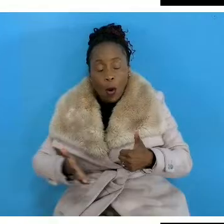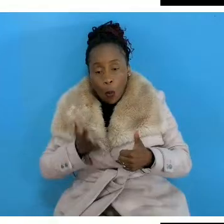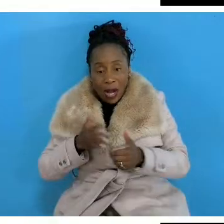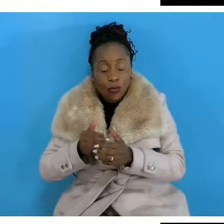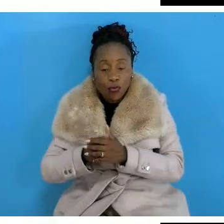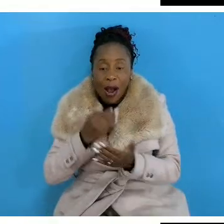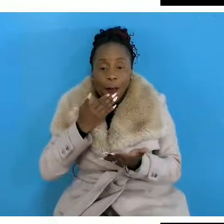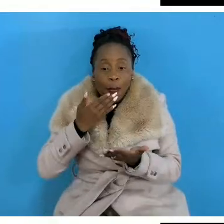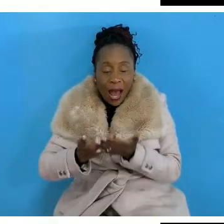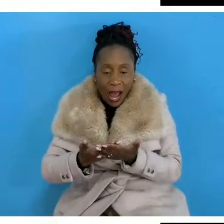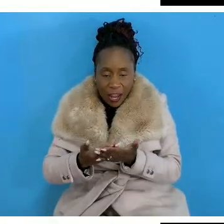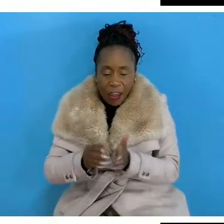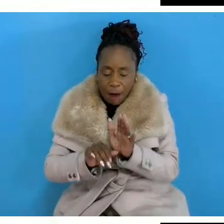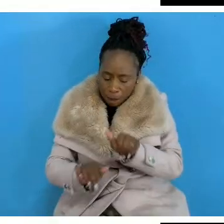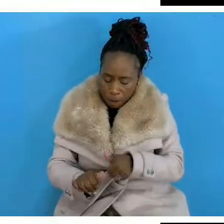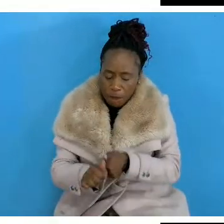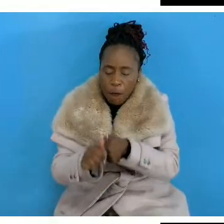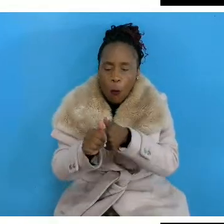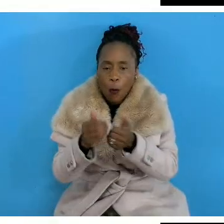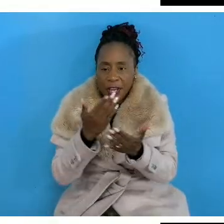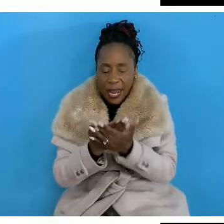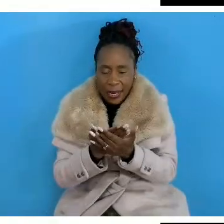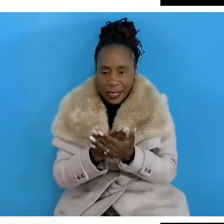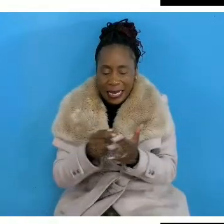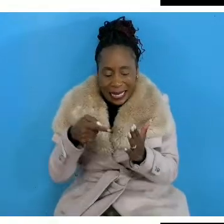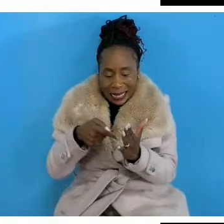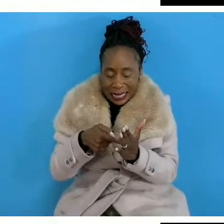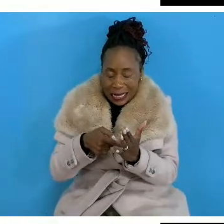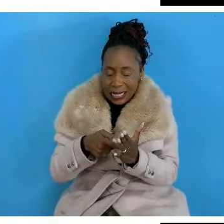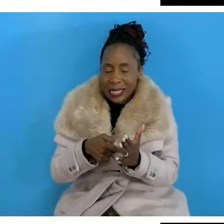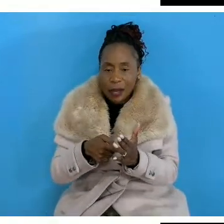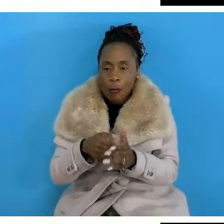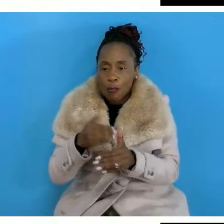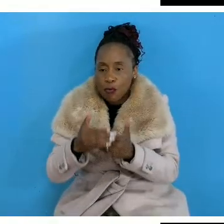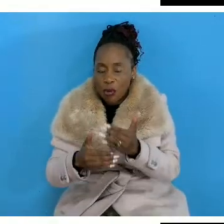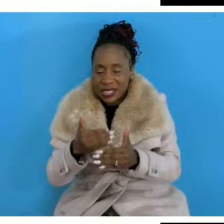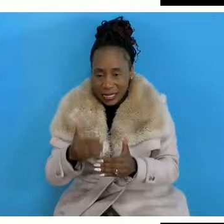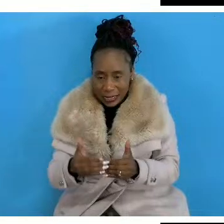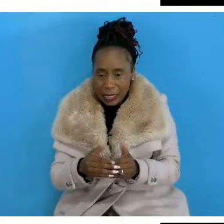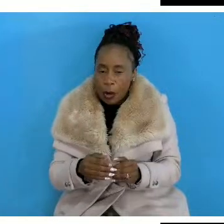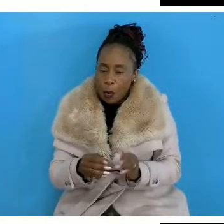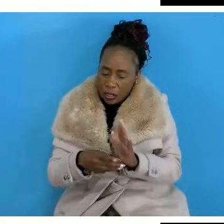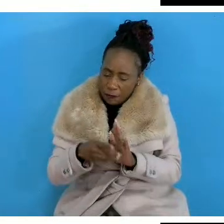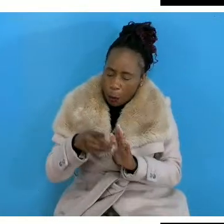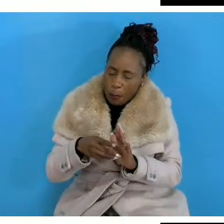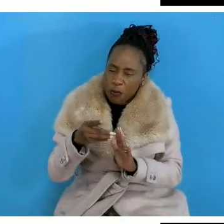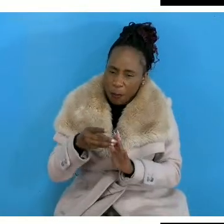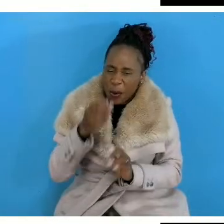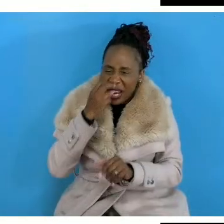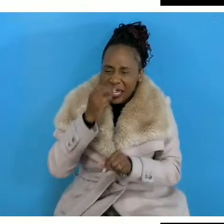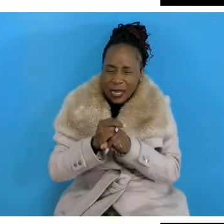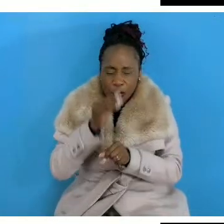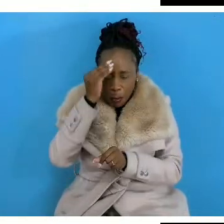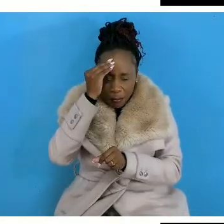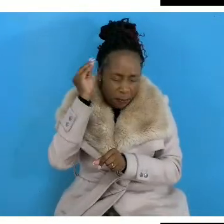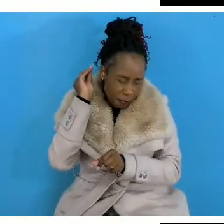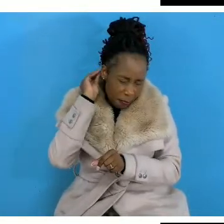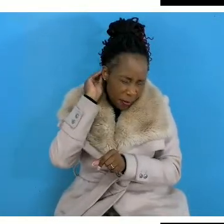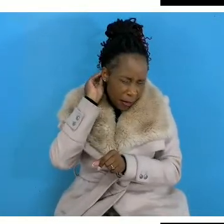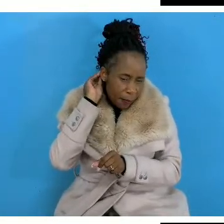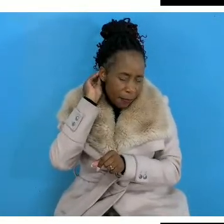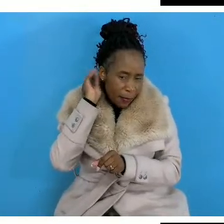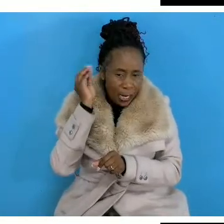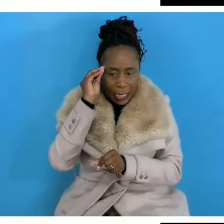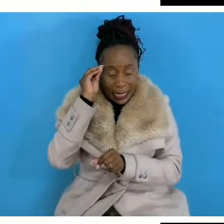follow. In developing that process, we need to consider the interest of all the stakeholders that are